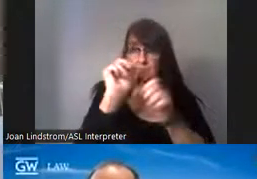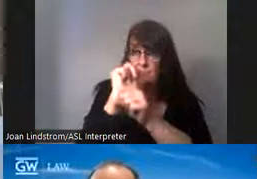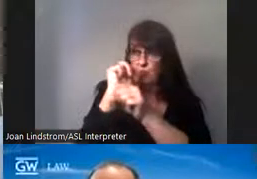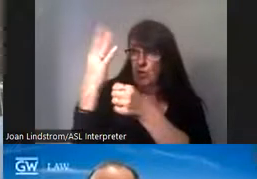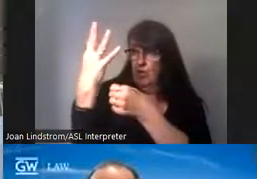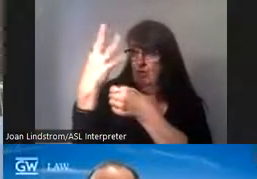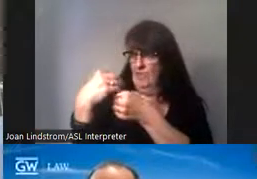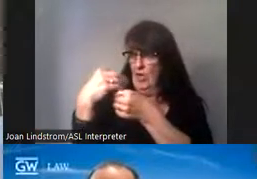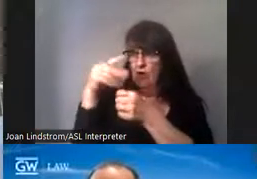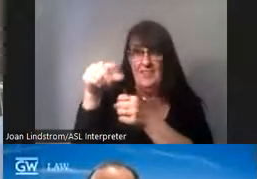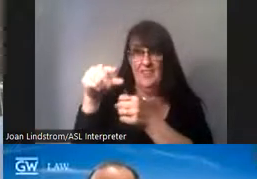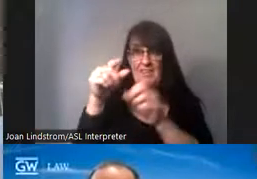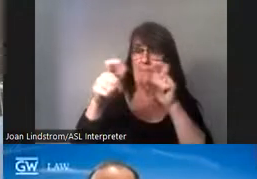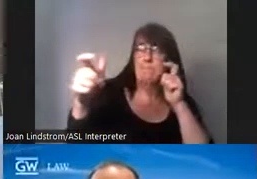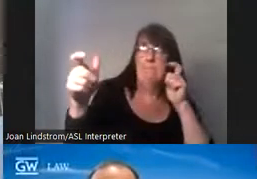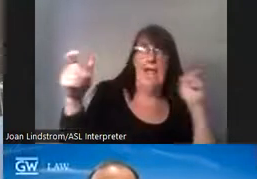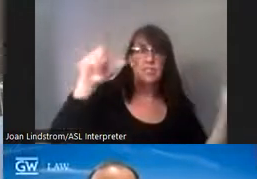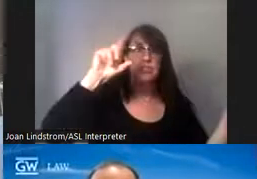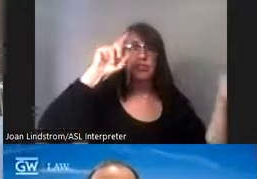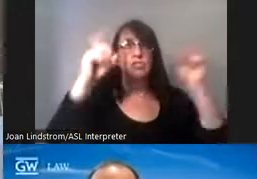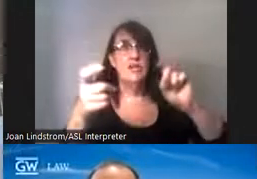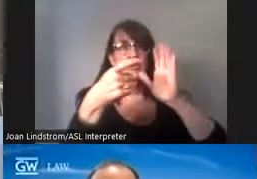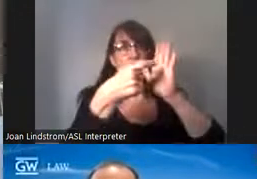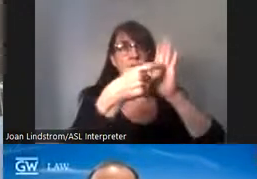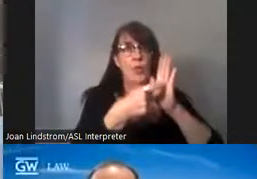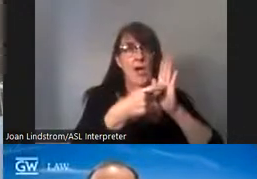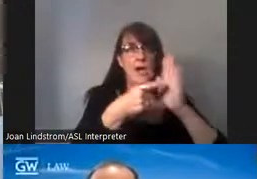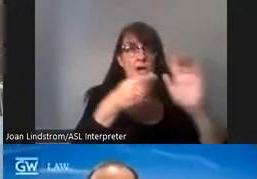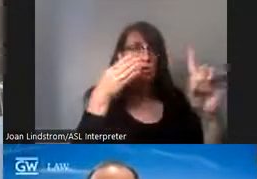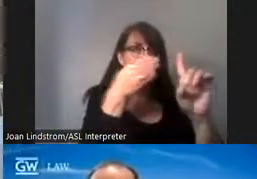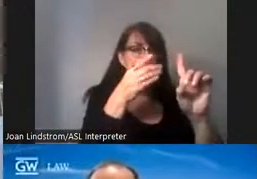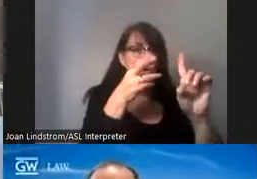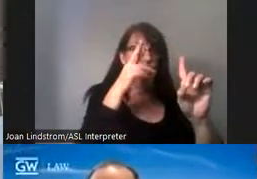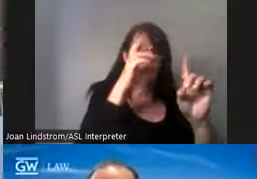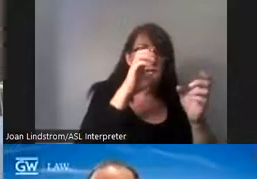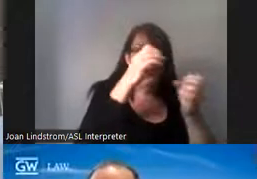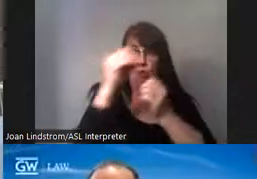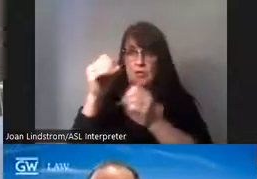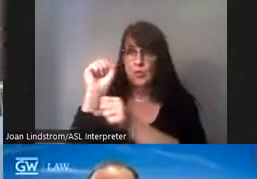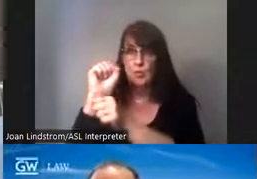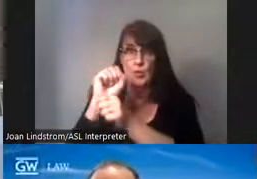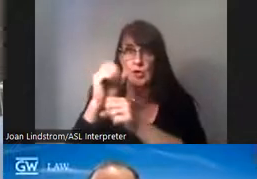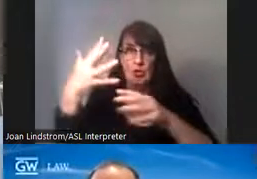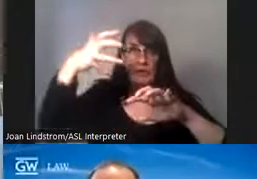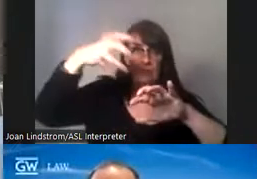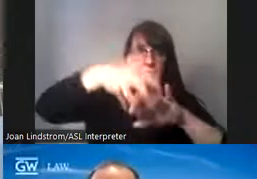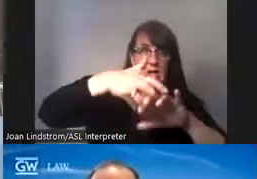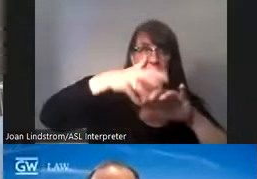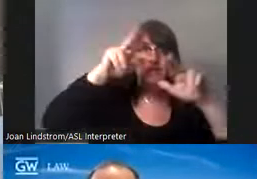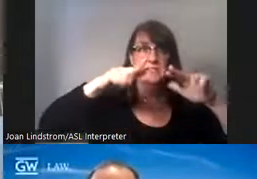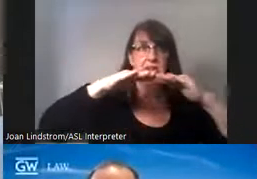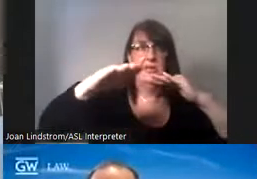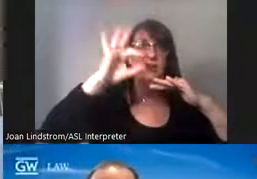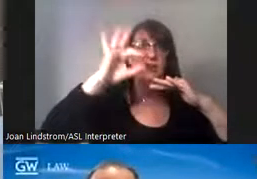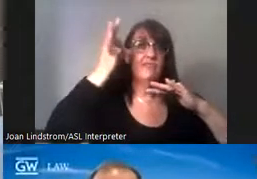this massive shift required towards reorienting the workforce towards embedding sustainability in federal